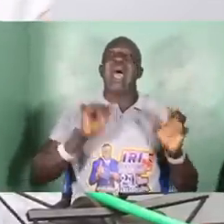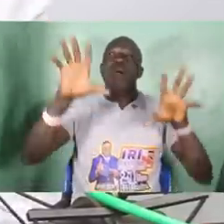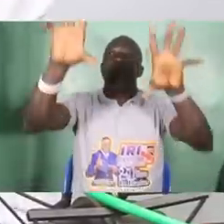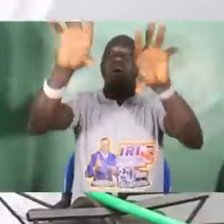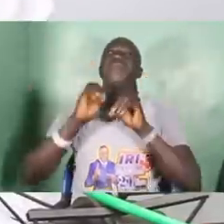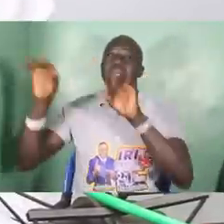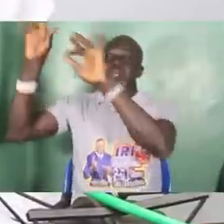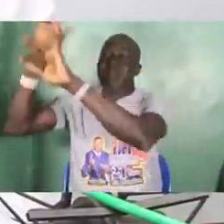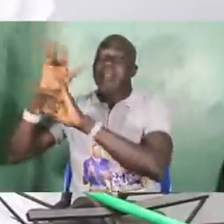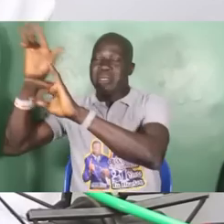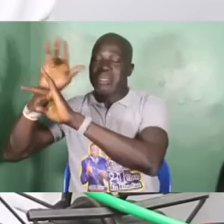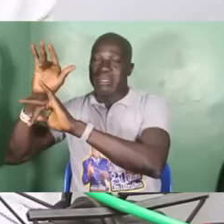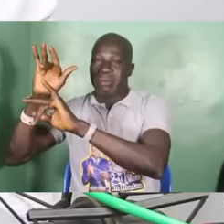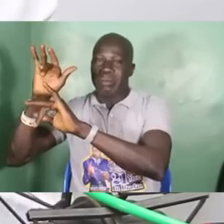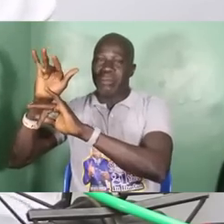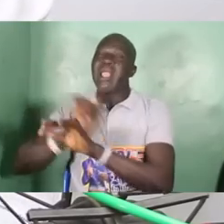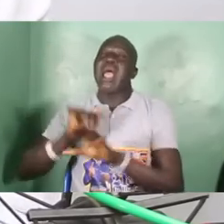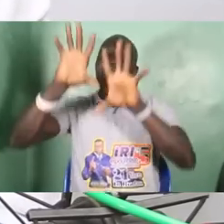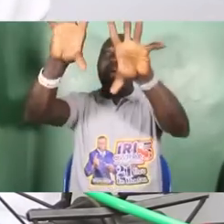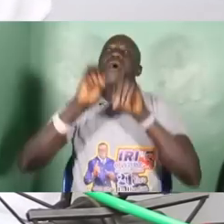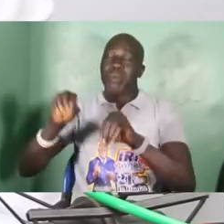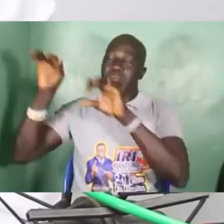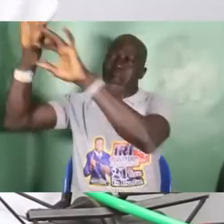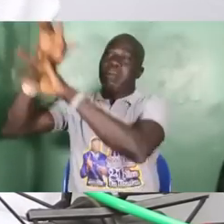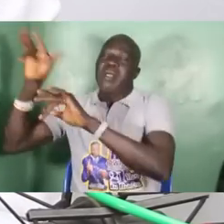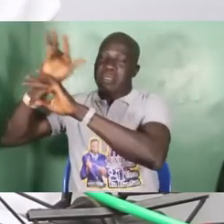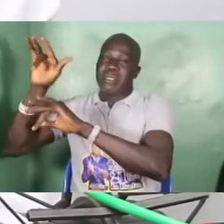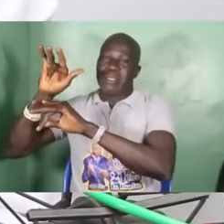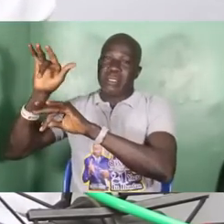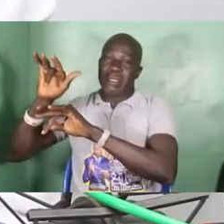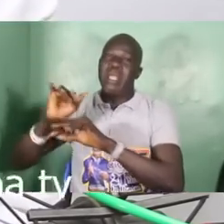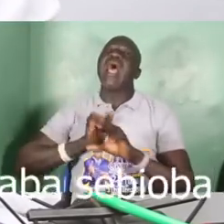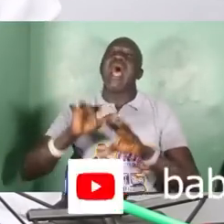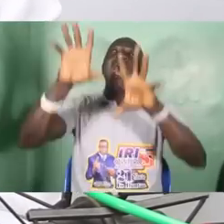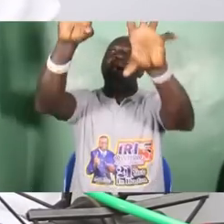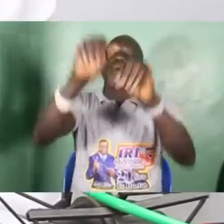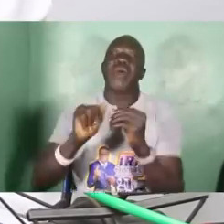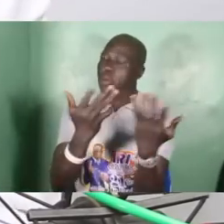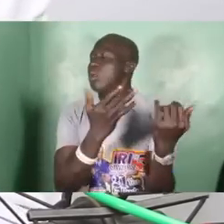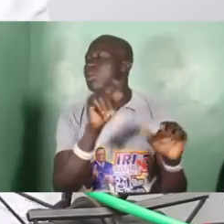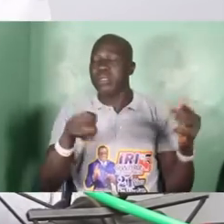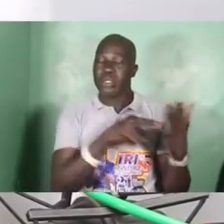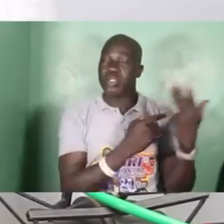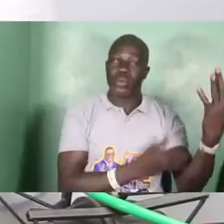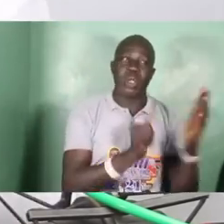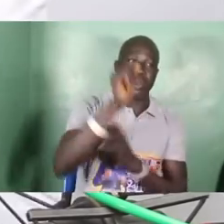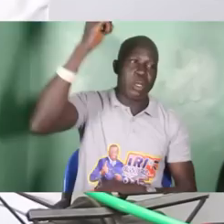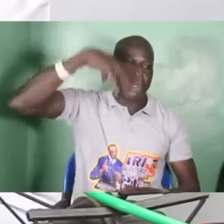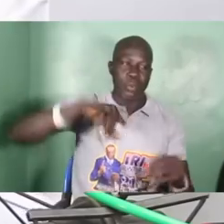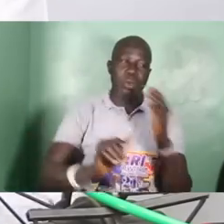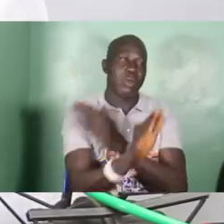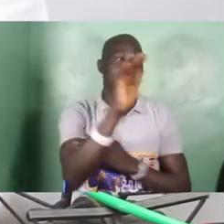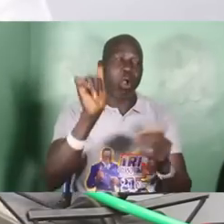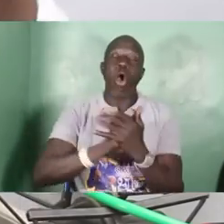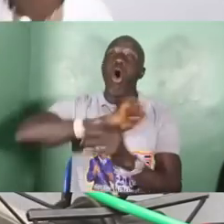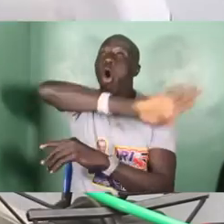number. I'm okay, Massey. So come with that number. I'm expecting you this morning. By the grace